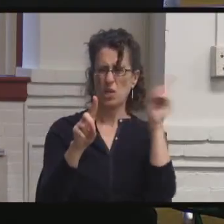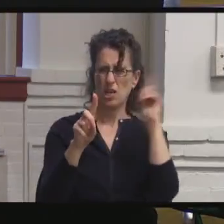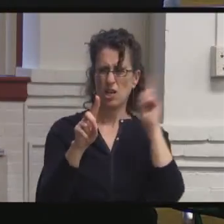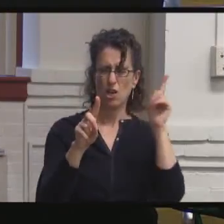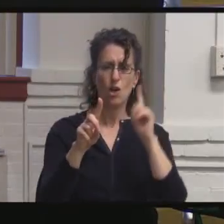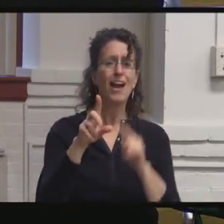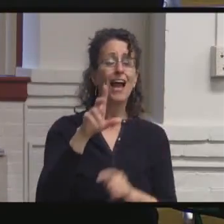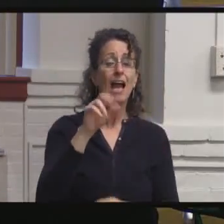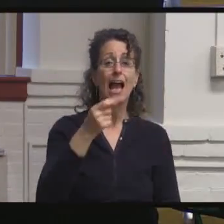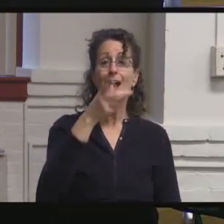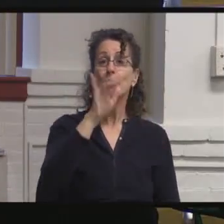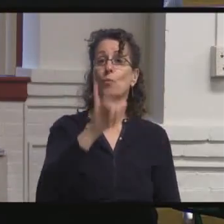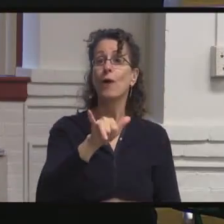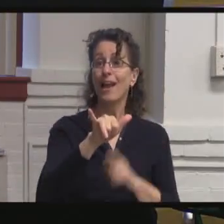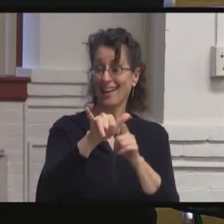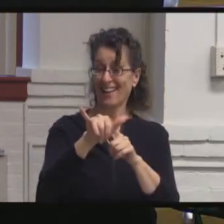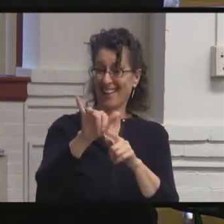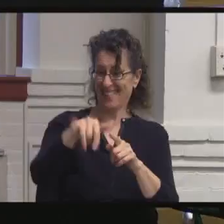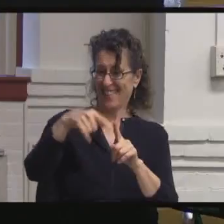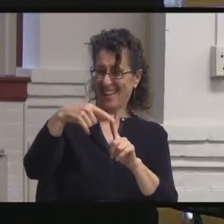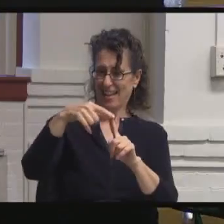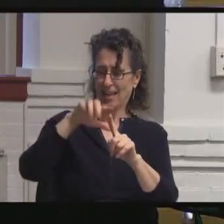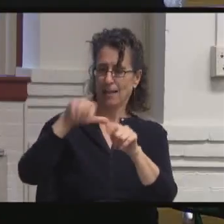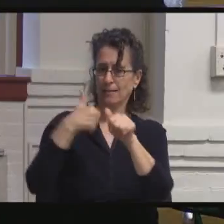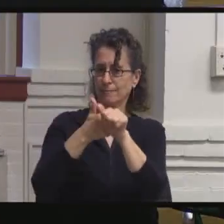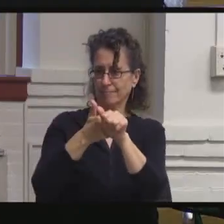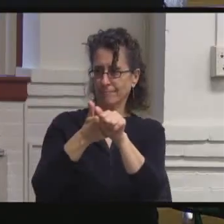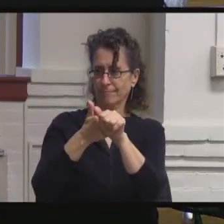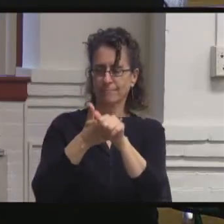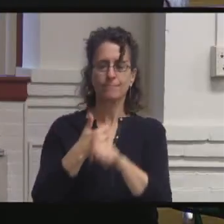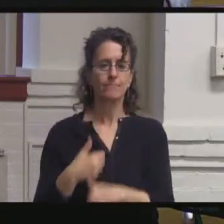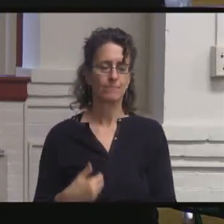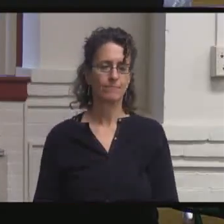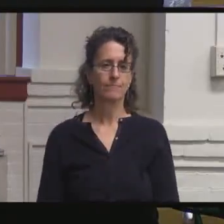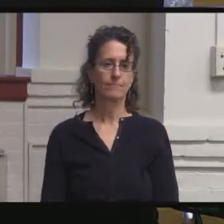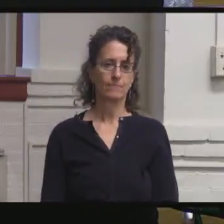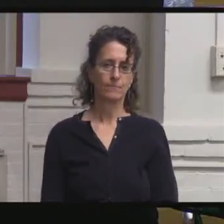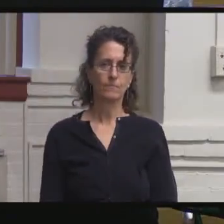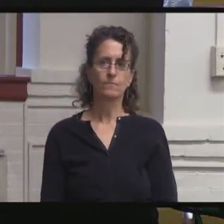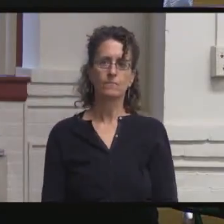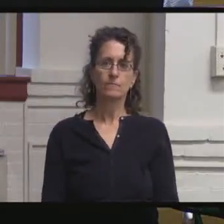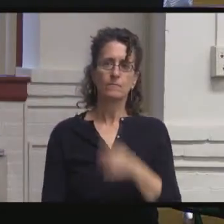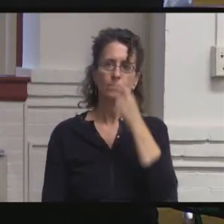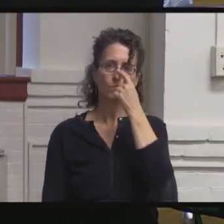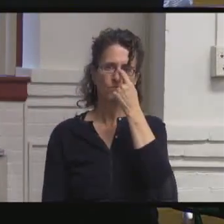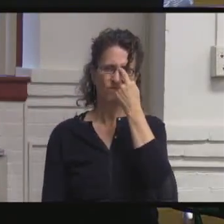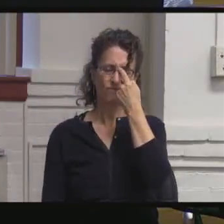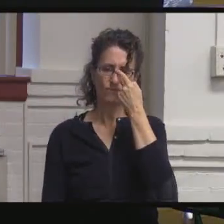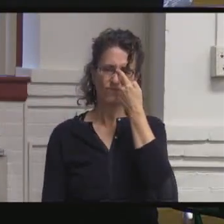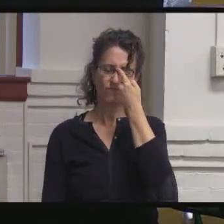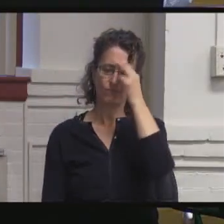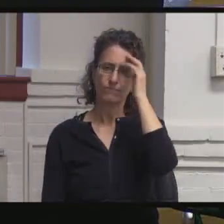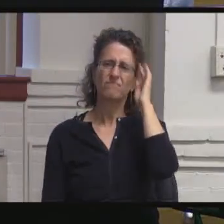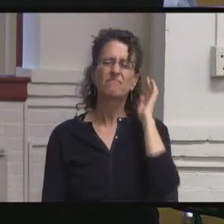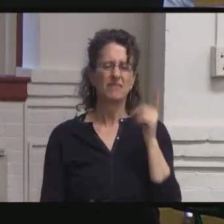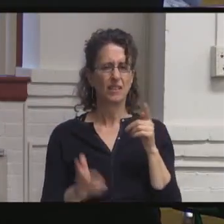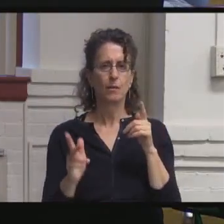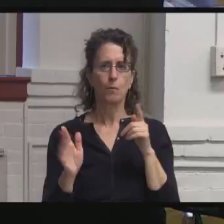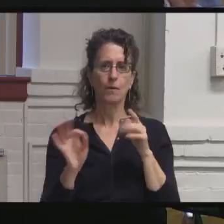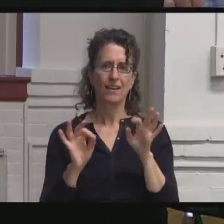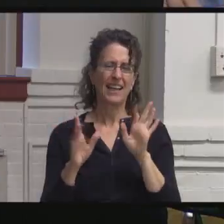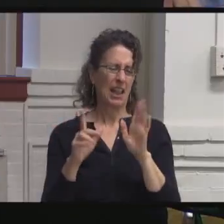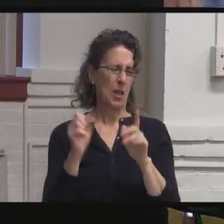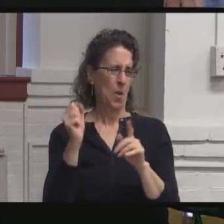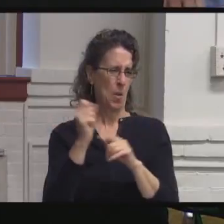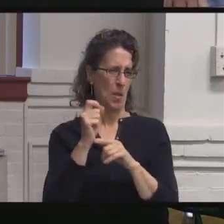Agway site on Putney Road. So just a brief interlude of